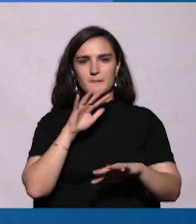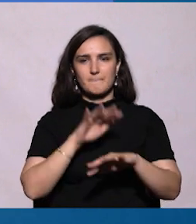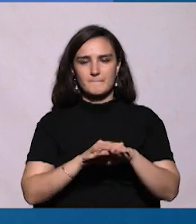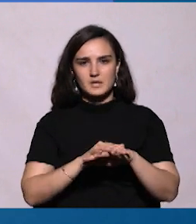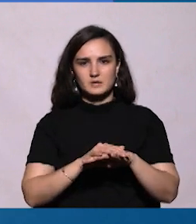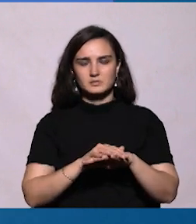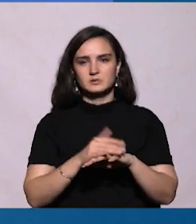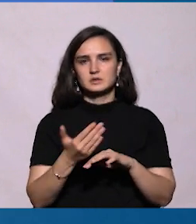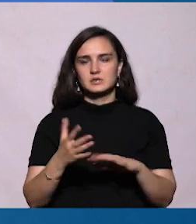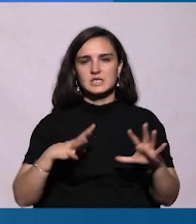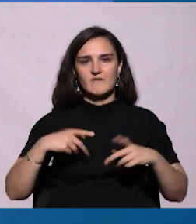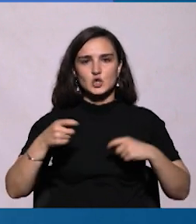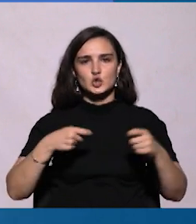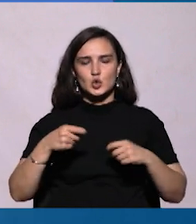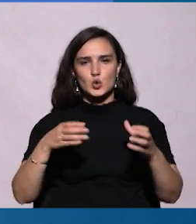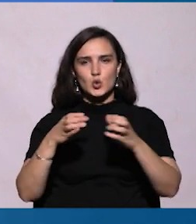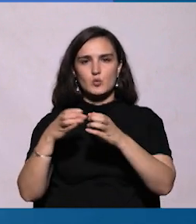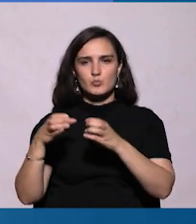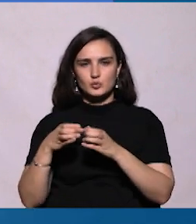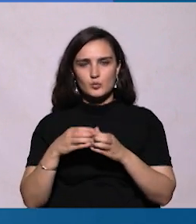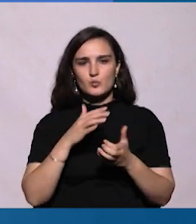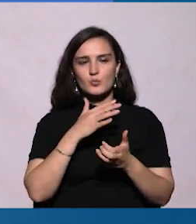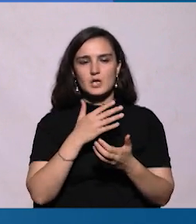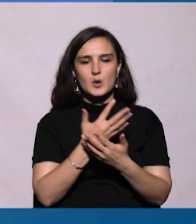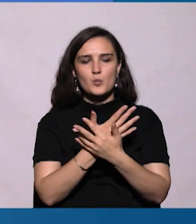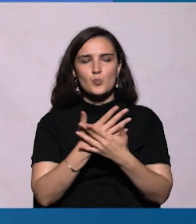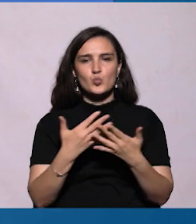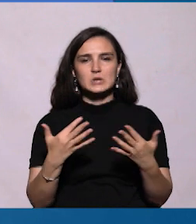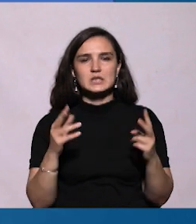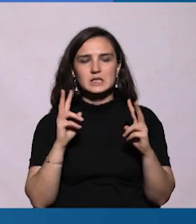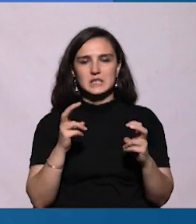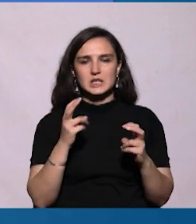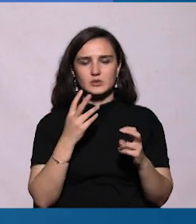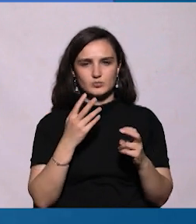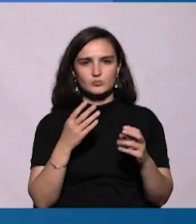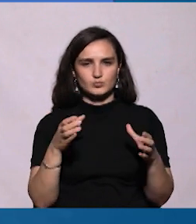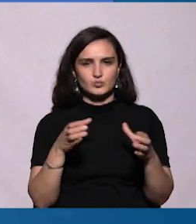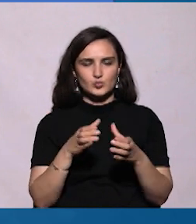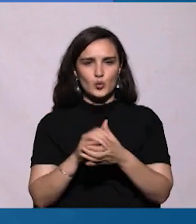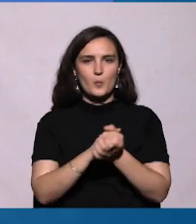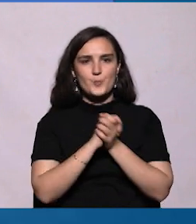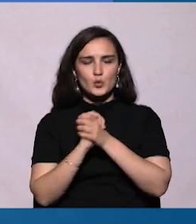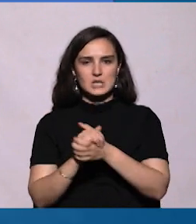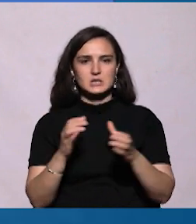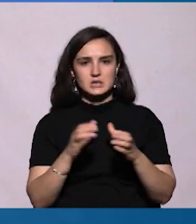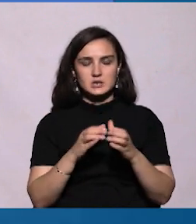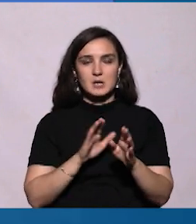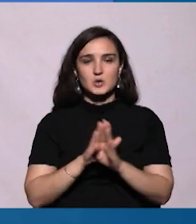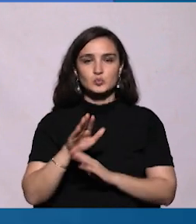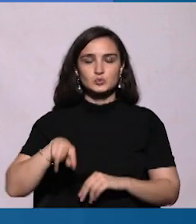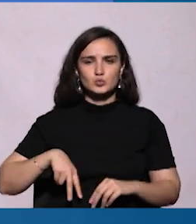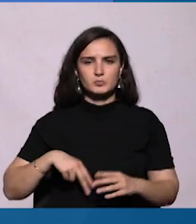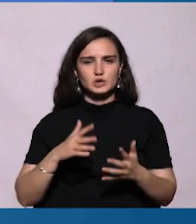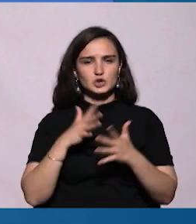banks, trading companies, multinational corporations, and others. Being a CEO is a